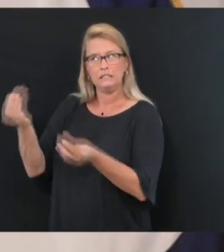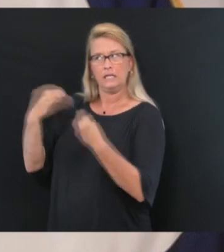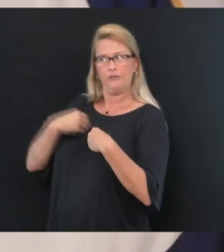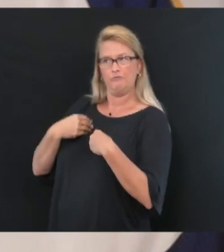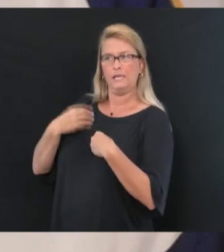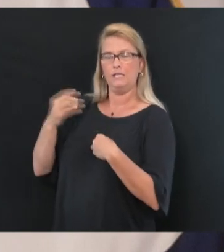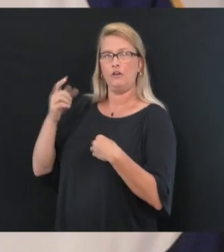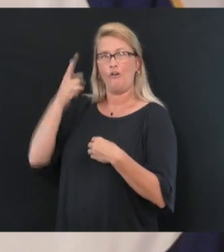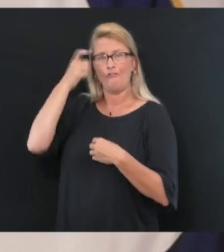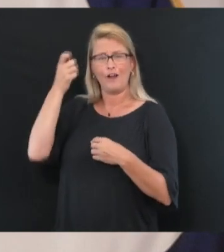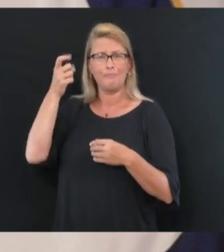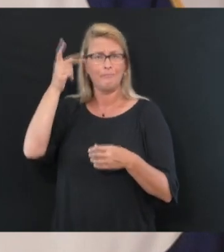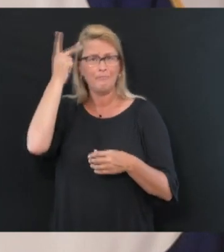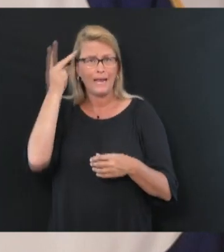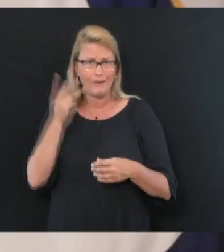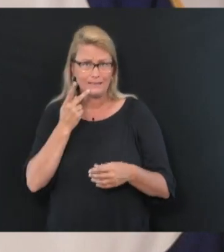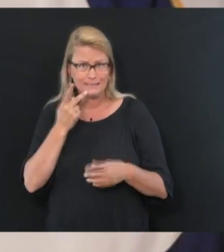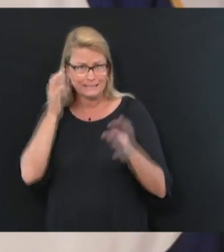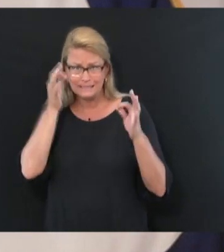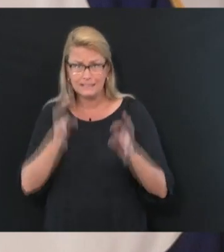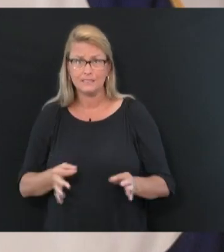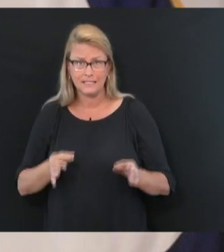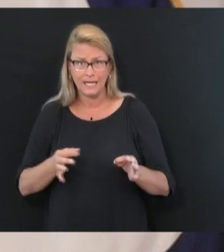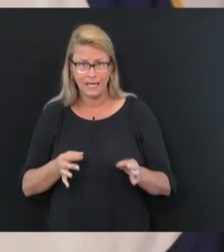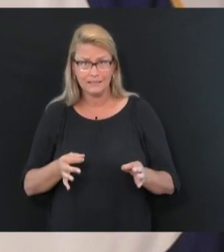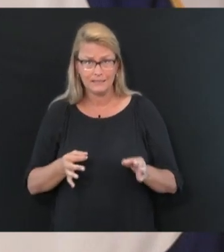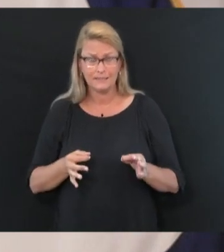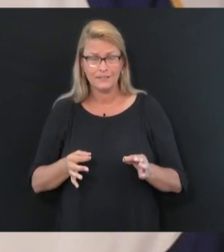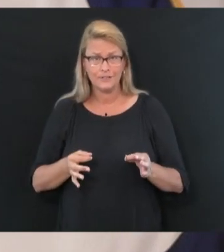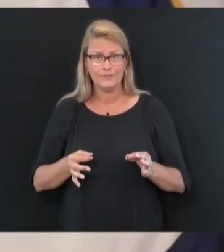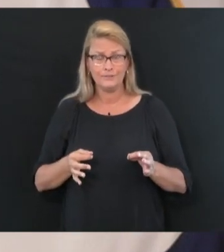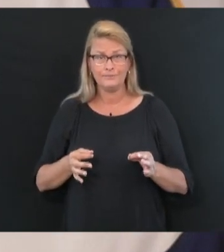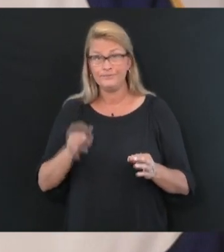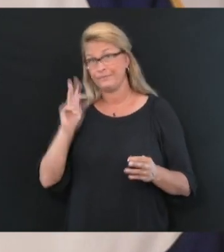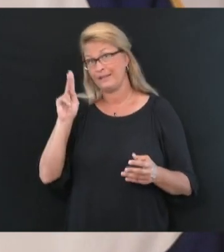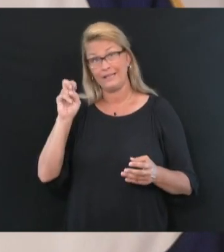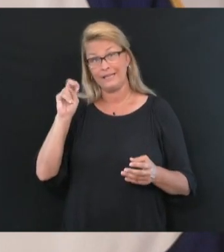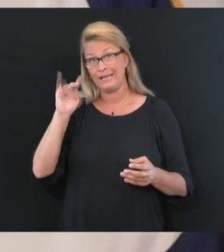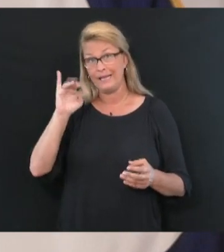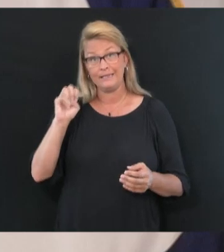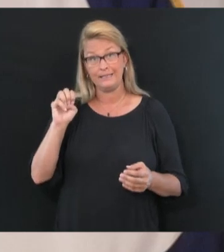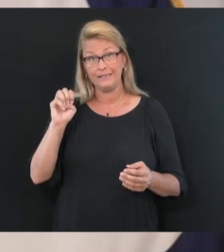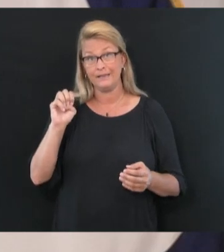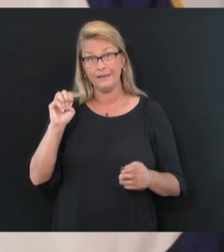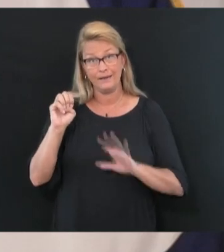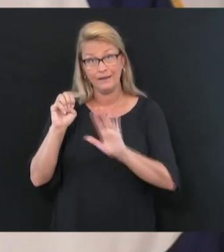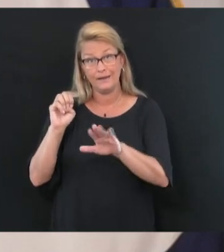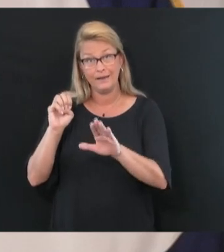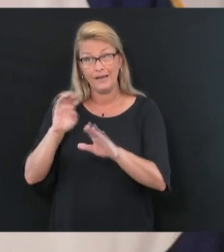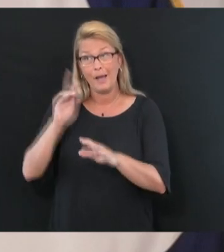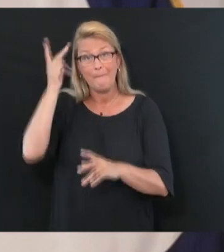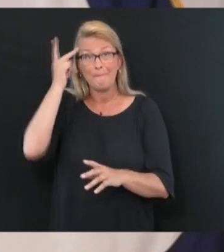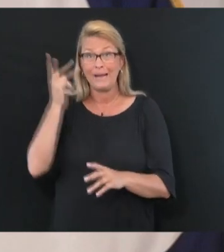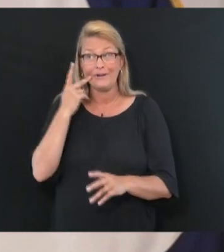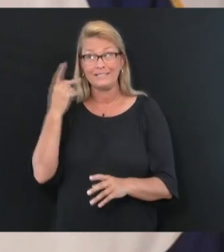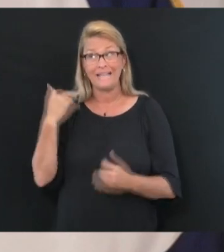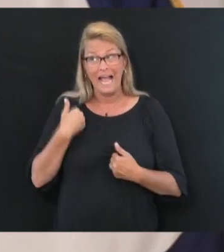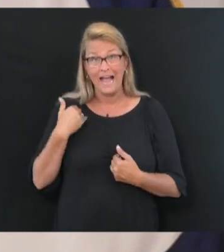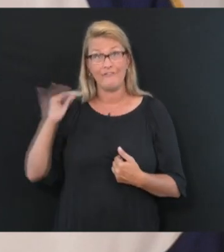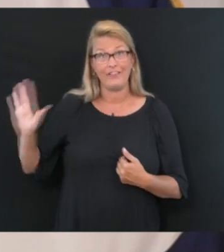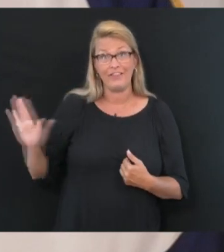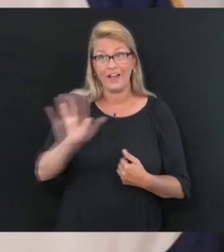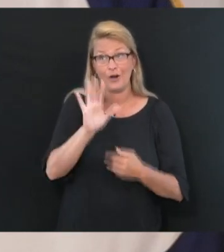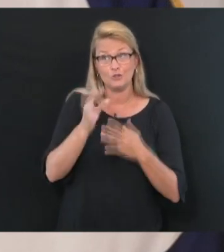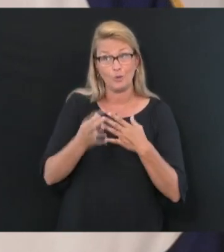parents deciding, the parents, if I heard you correctly, I mean, Kenny, the parents, have their choice in this through and